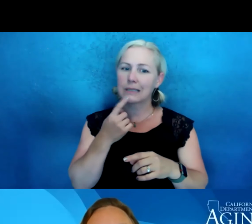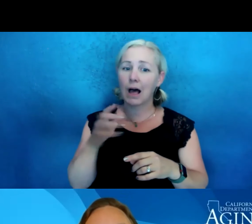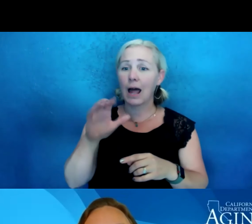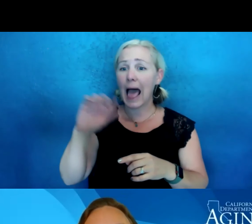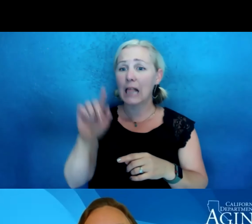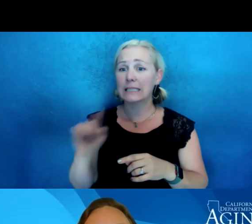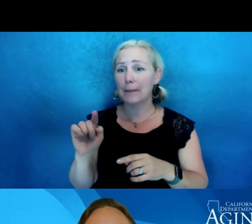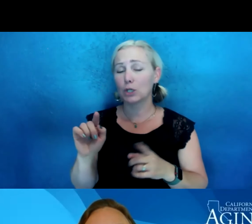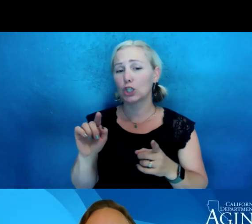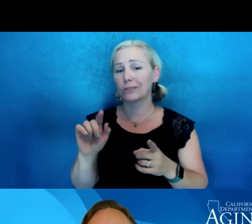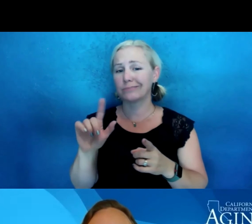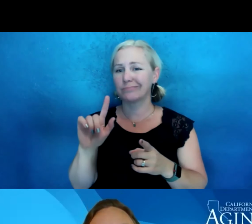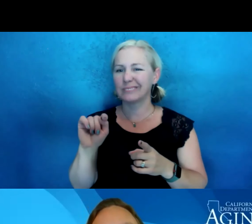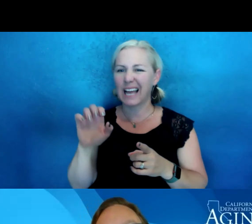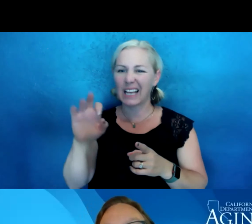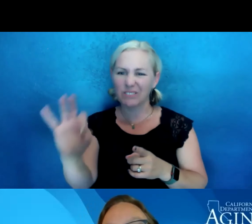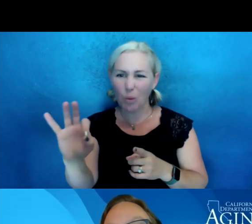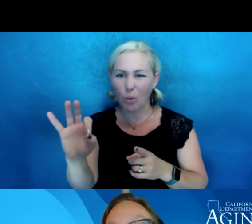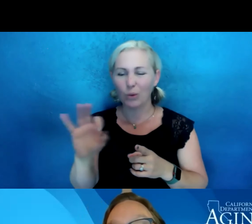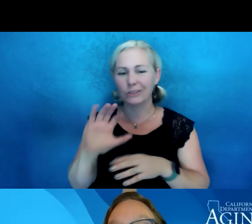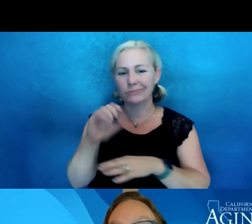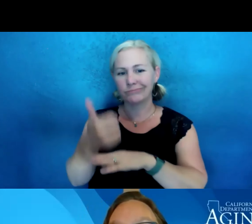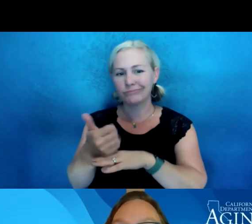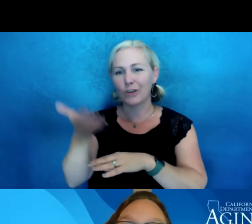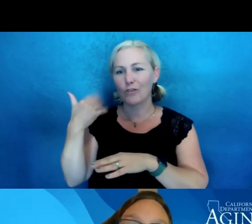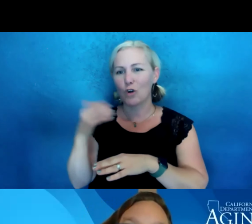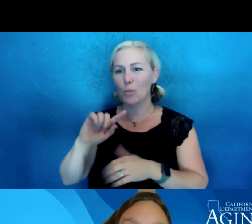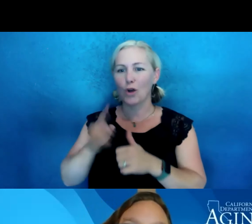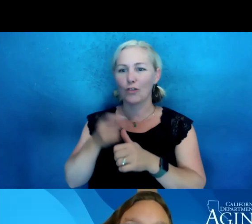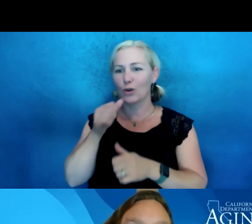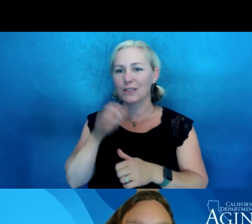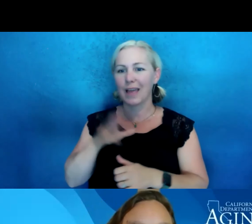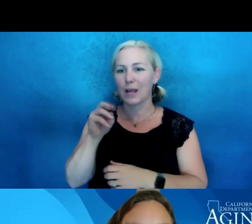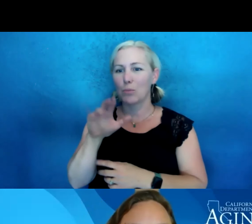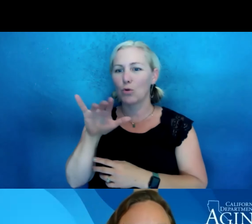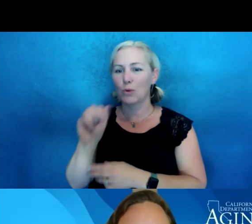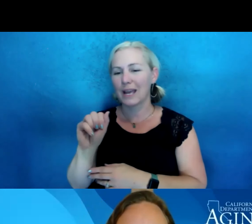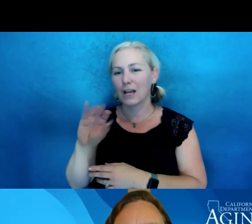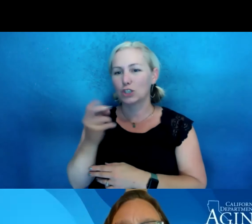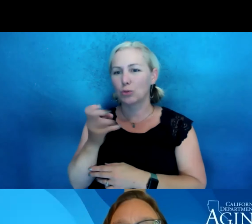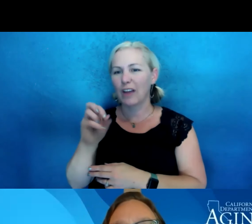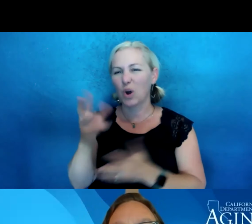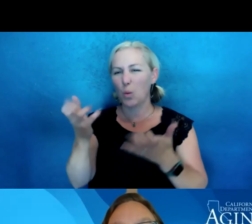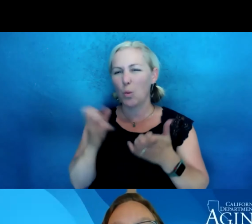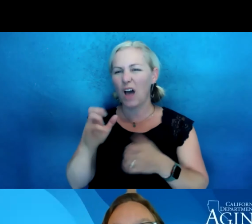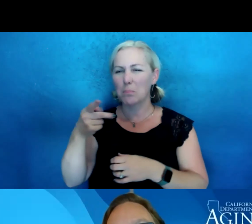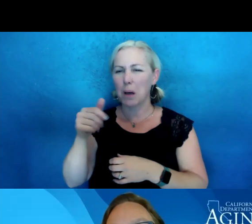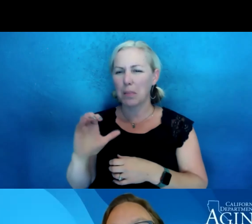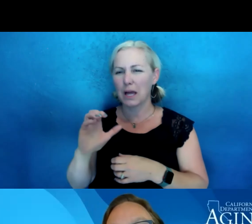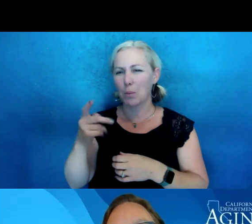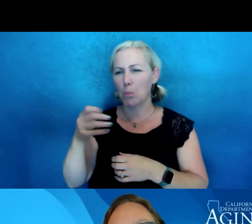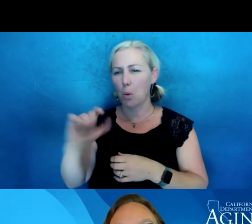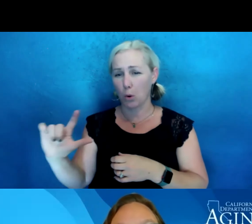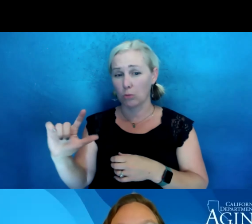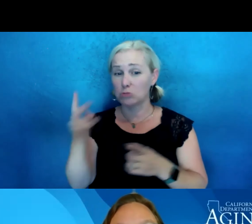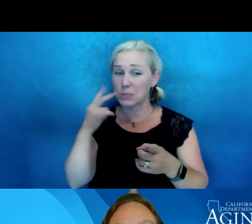recommendations chaired by former First Lady Maria Shriver. A public portal was one of their first recommendations. And you see it in the final master